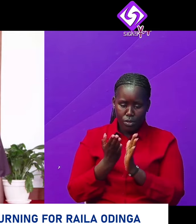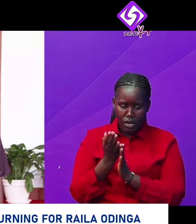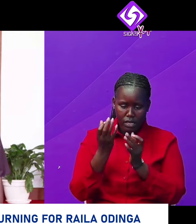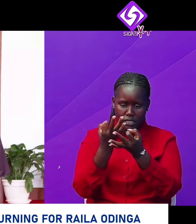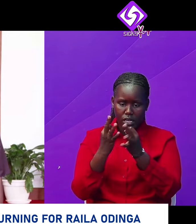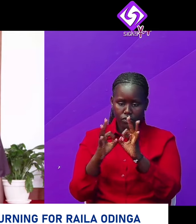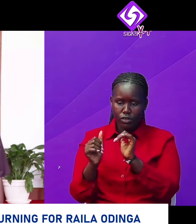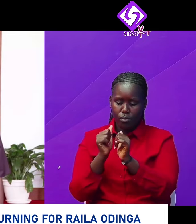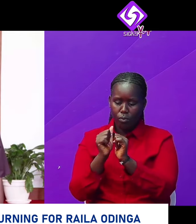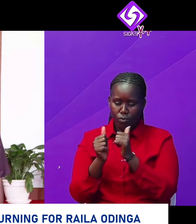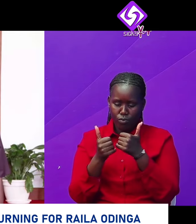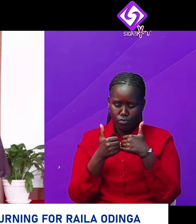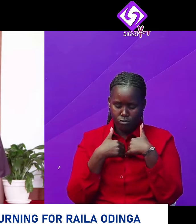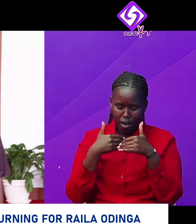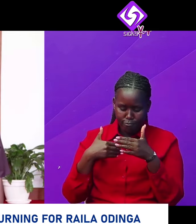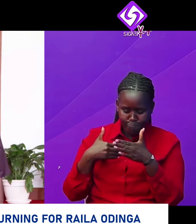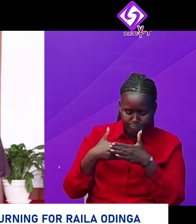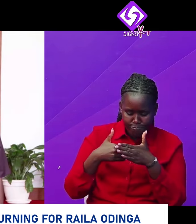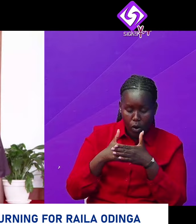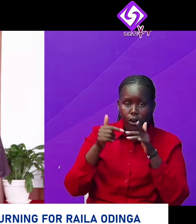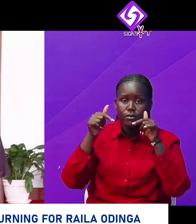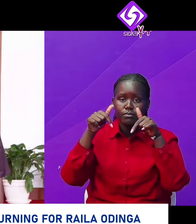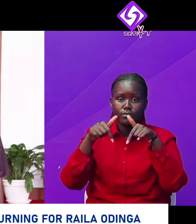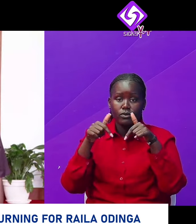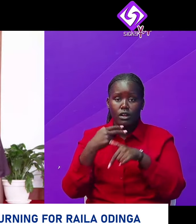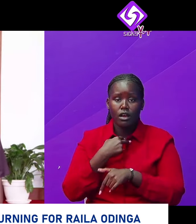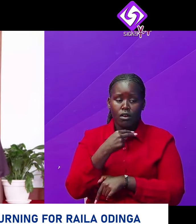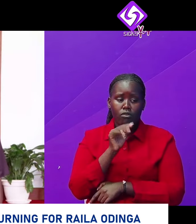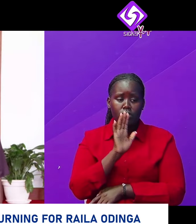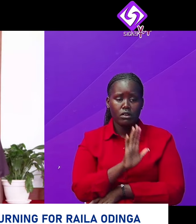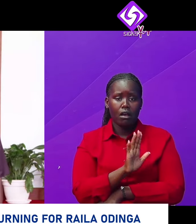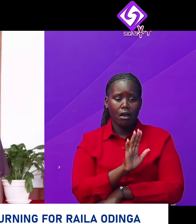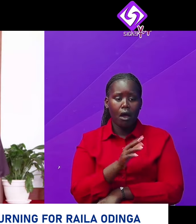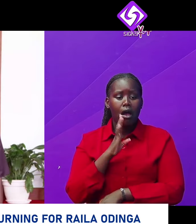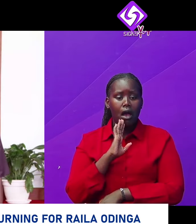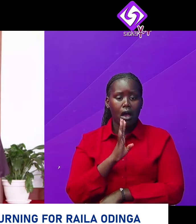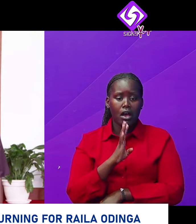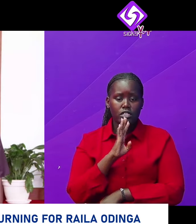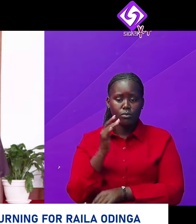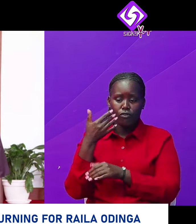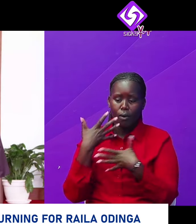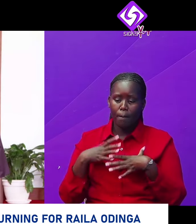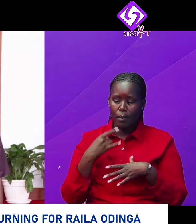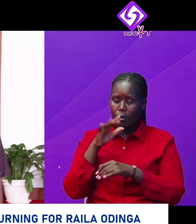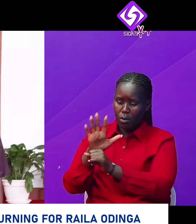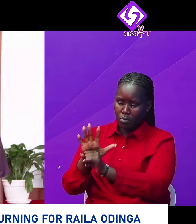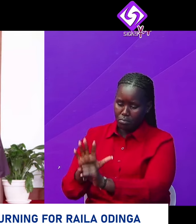dear today. His voice spoke for the oppressed. His